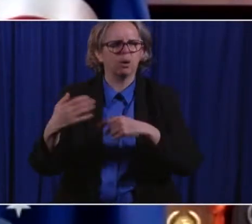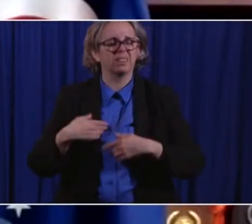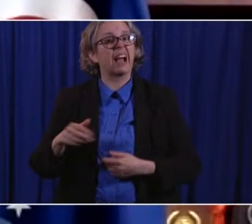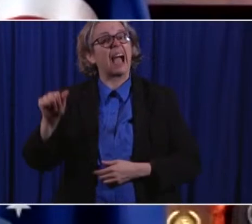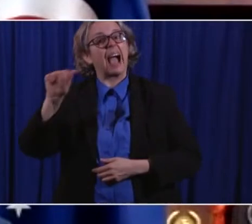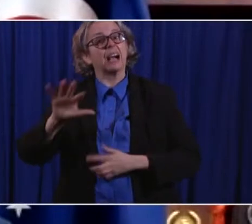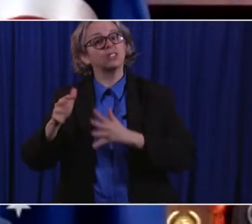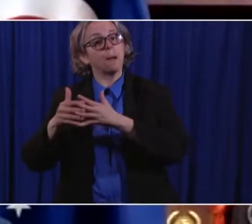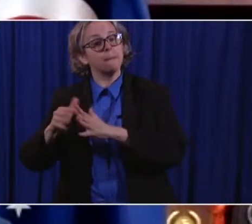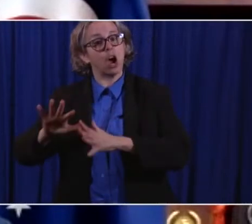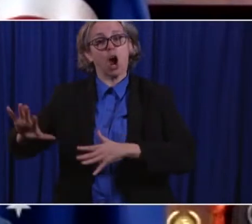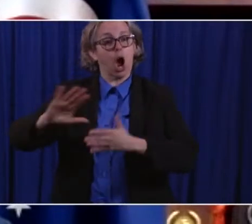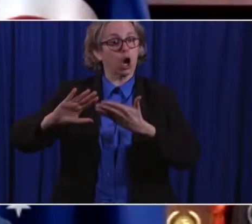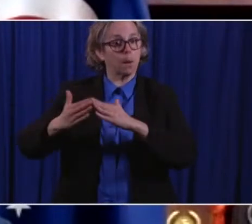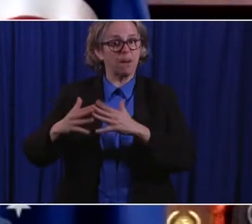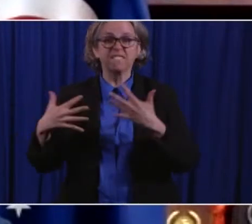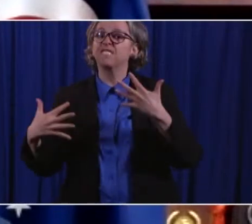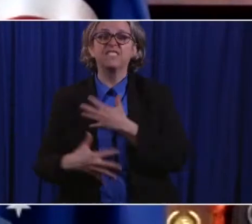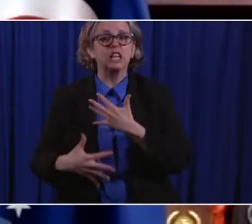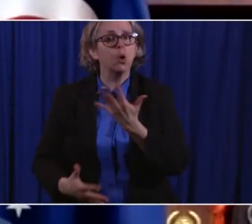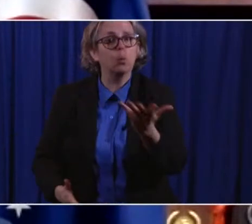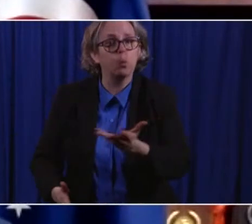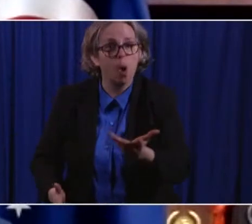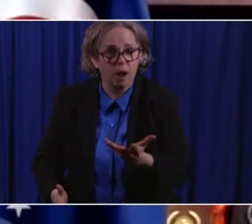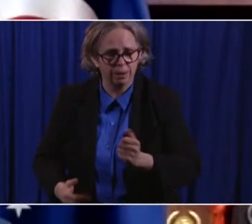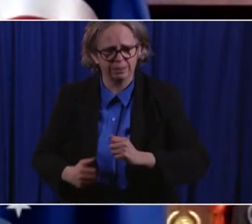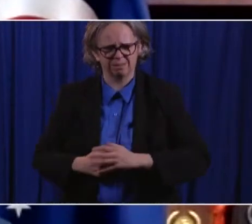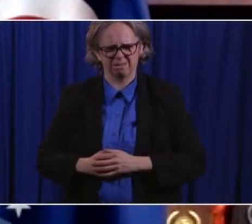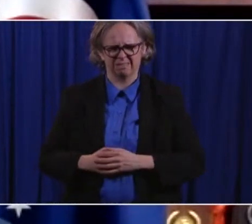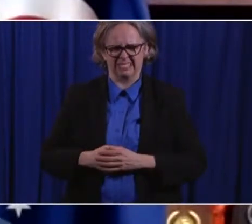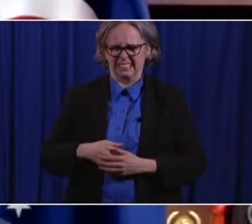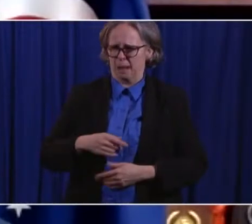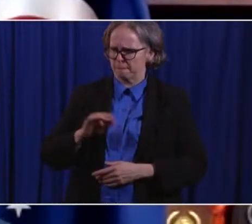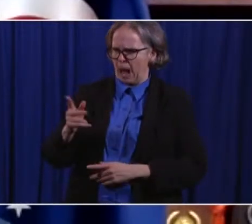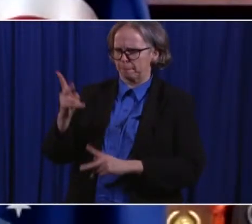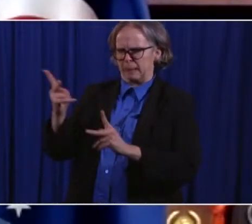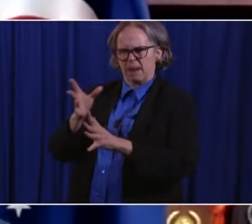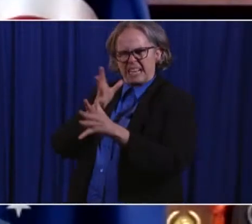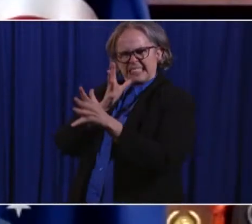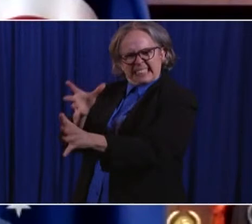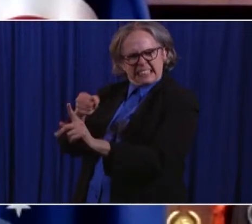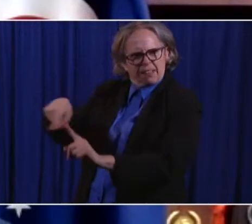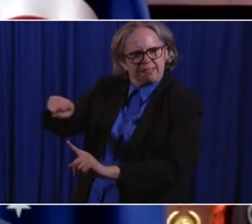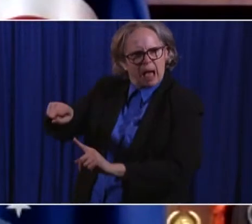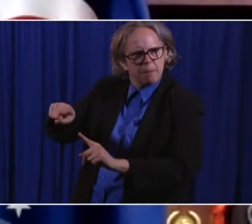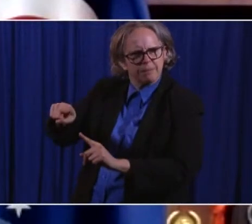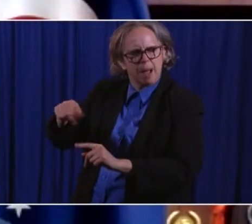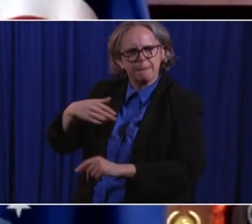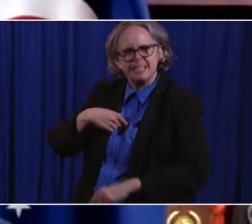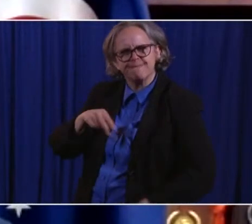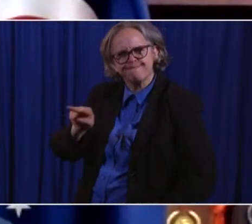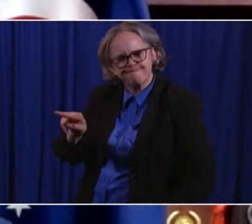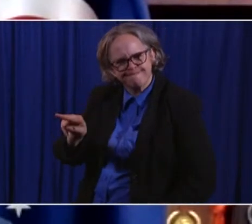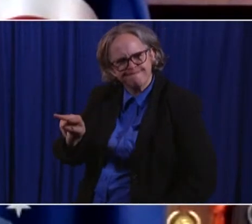have about hate and violence, call attention to that, help